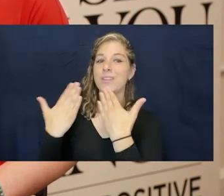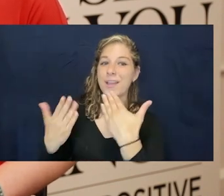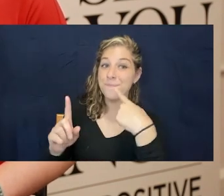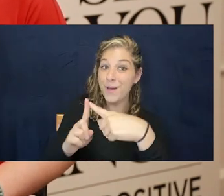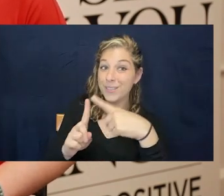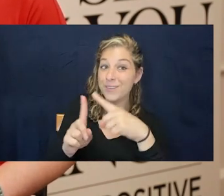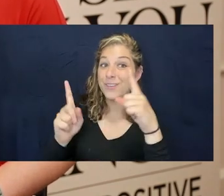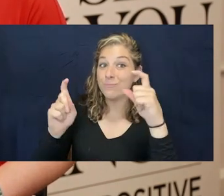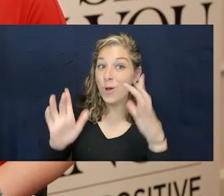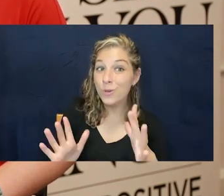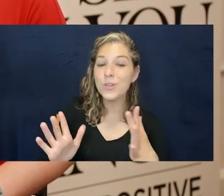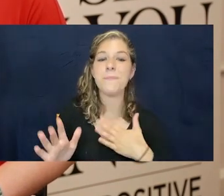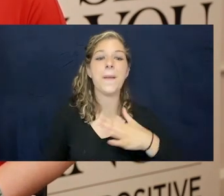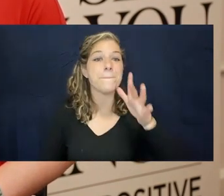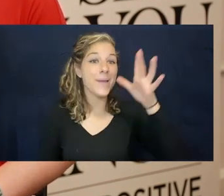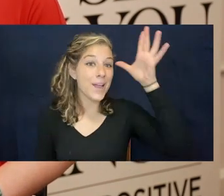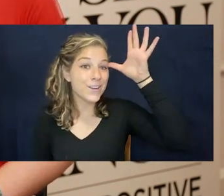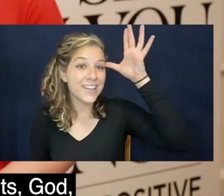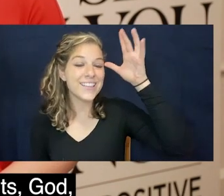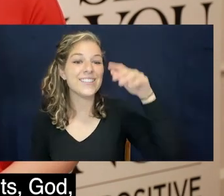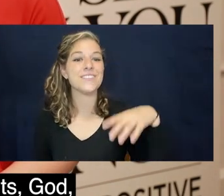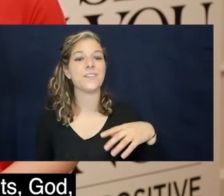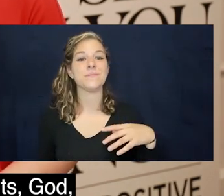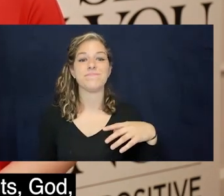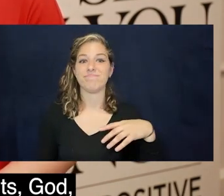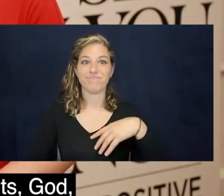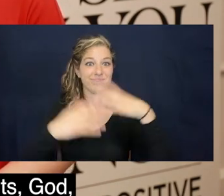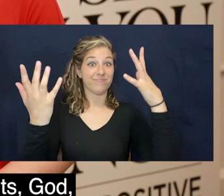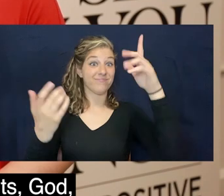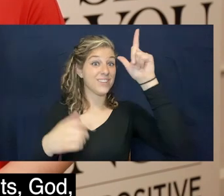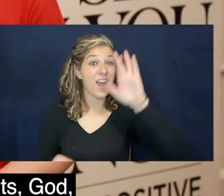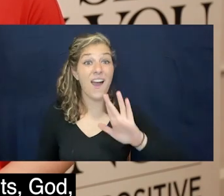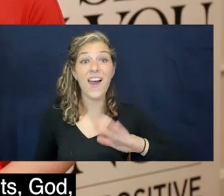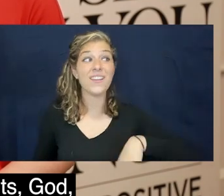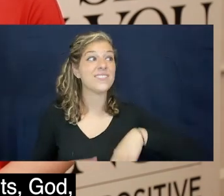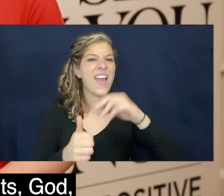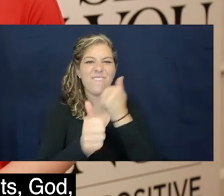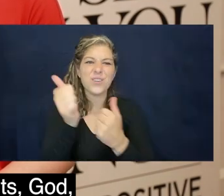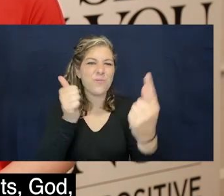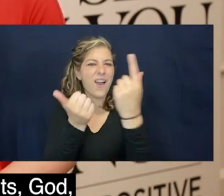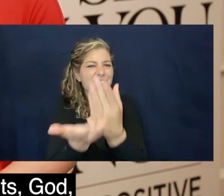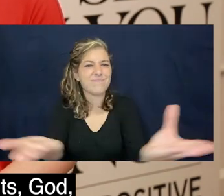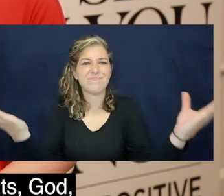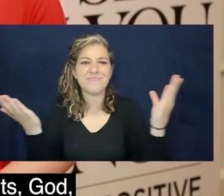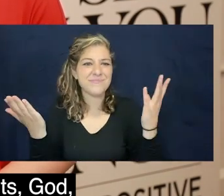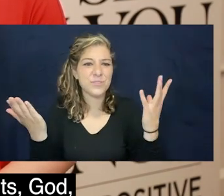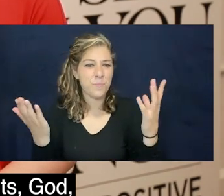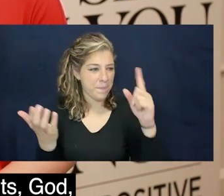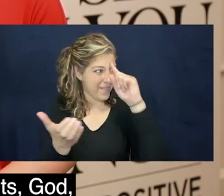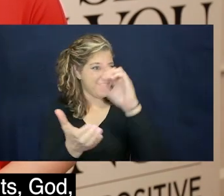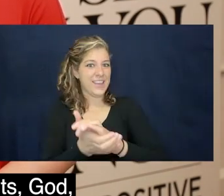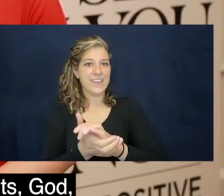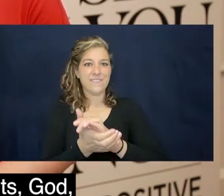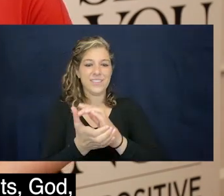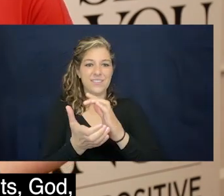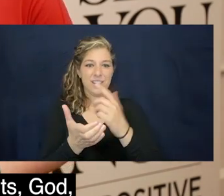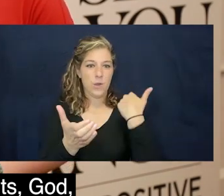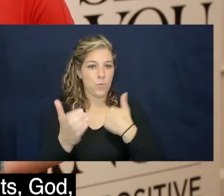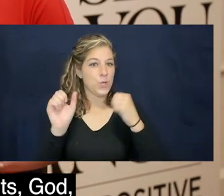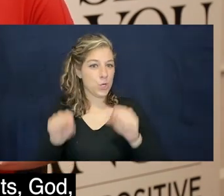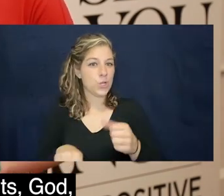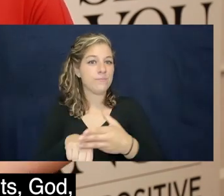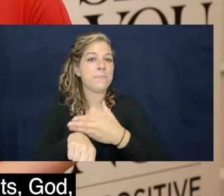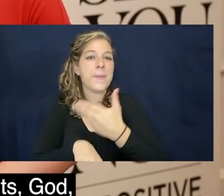again, we don't do any work alone. I want to thank Positive Exposure, my parents, God, and